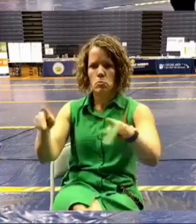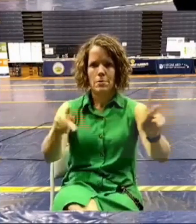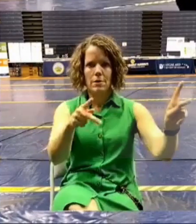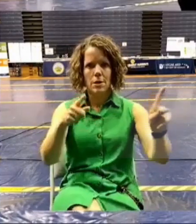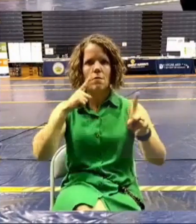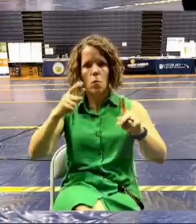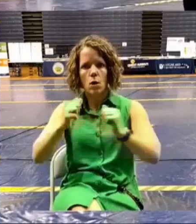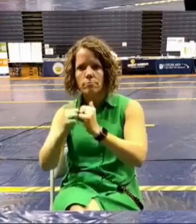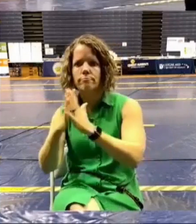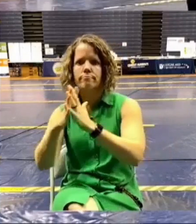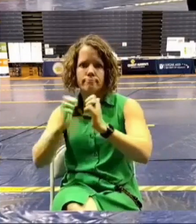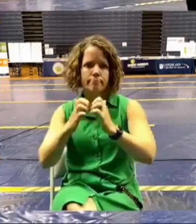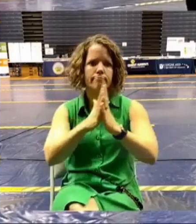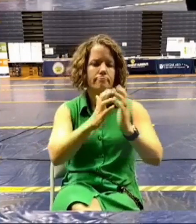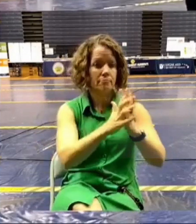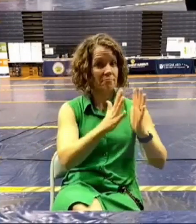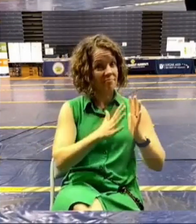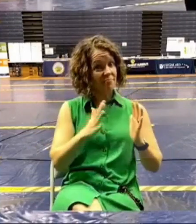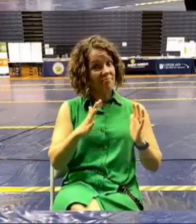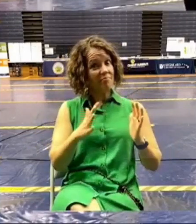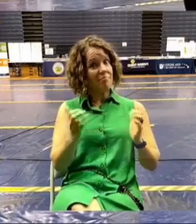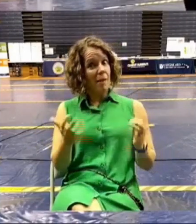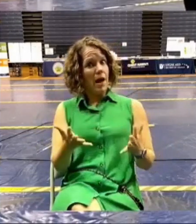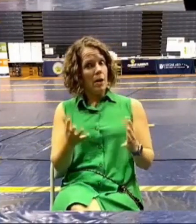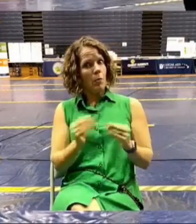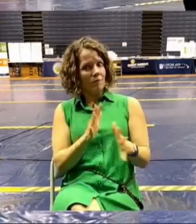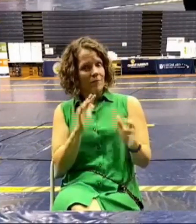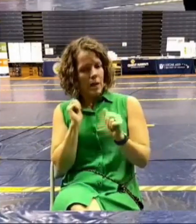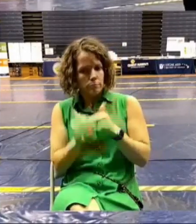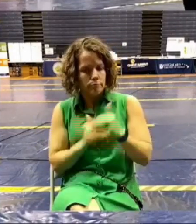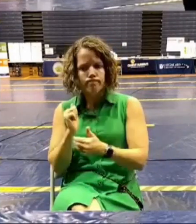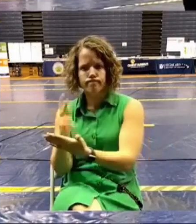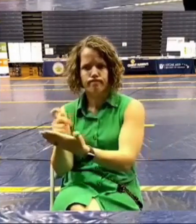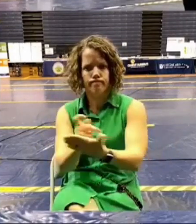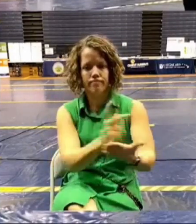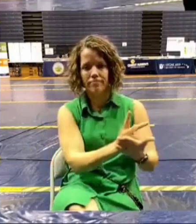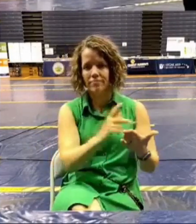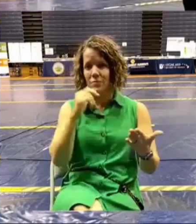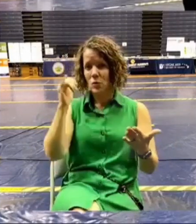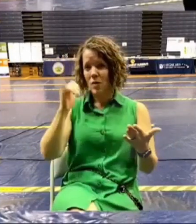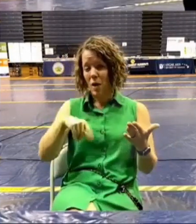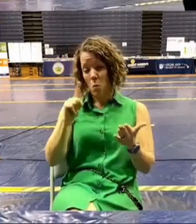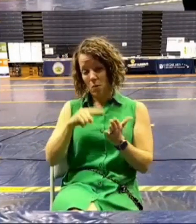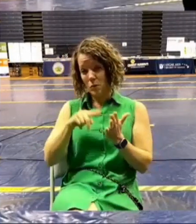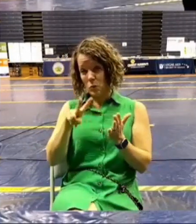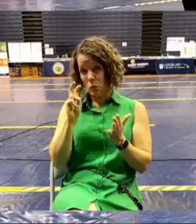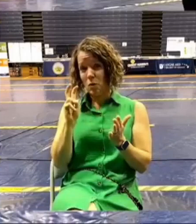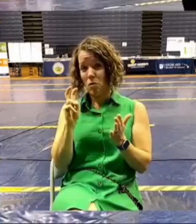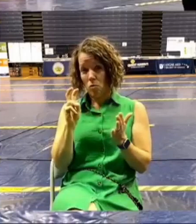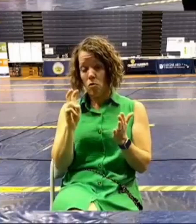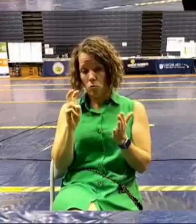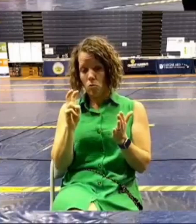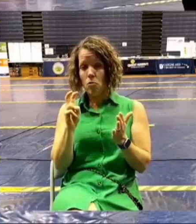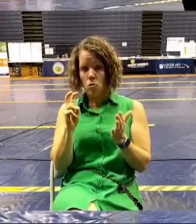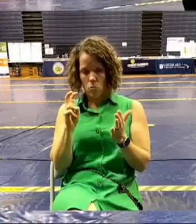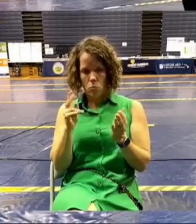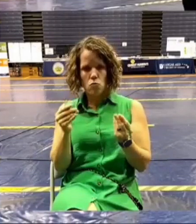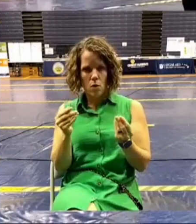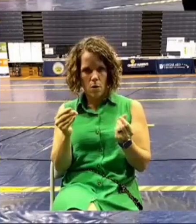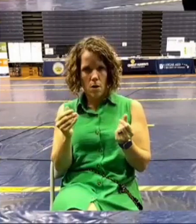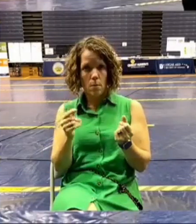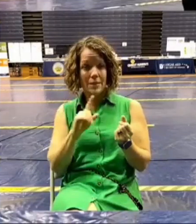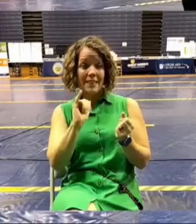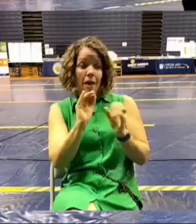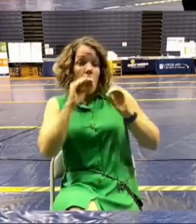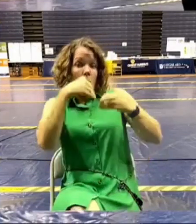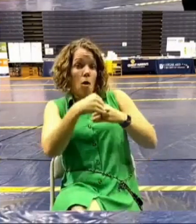that we'll share with the community at a later point, but we are hoping to stand that emergency permitting or expedited permitting office up